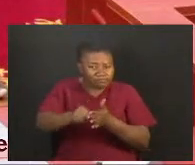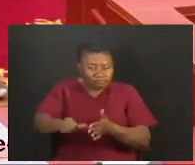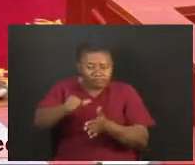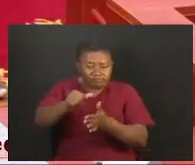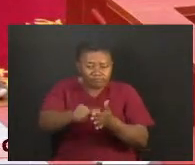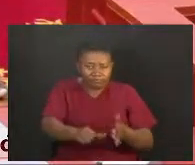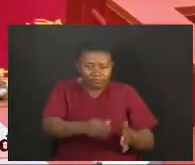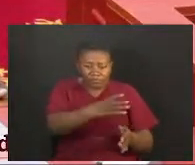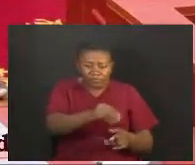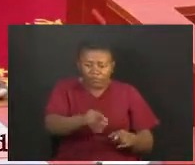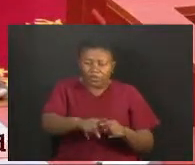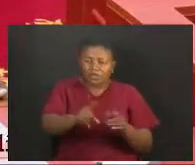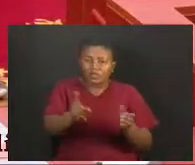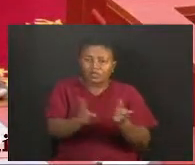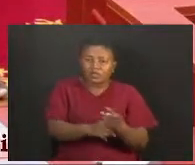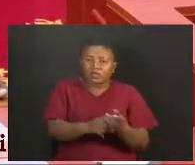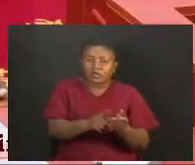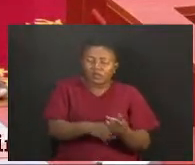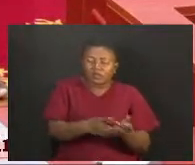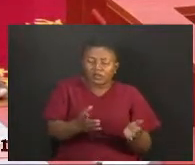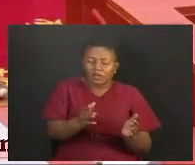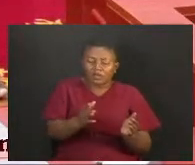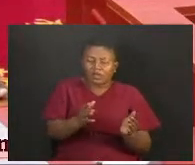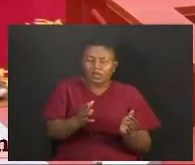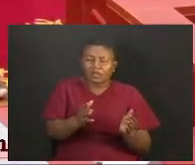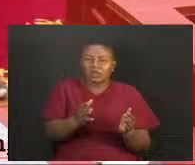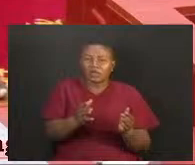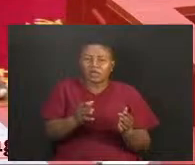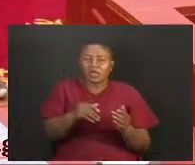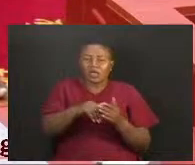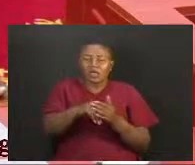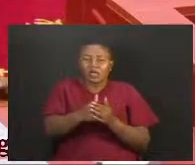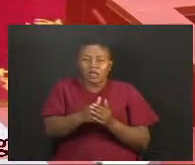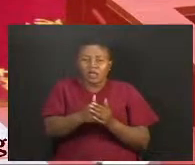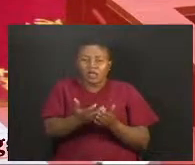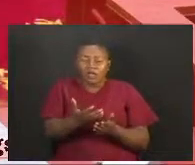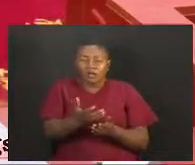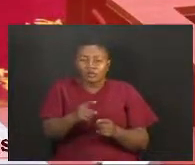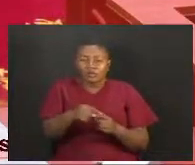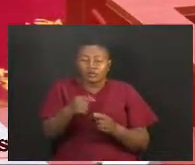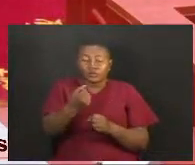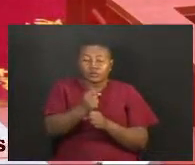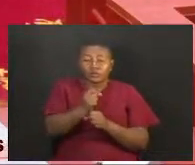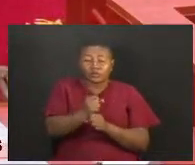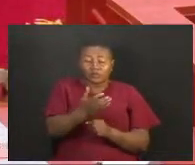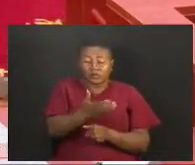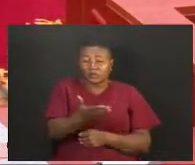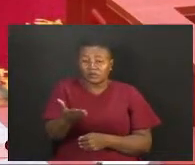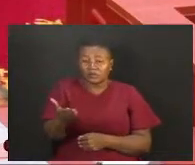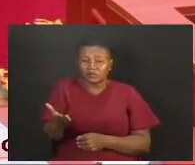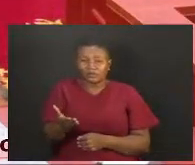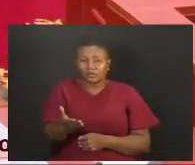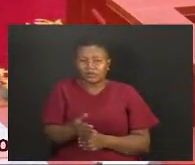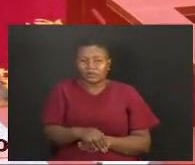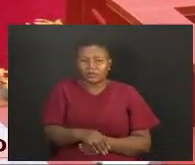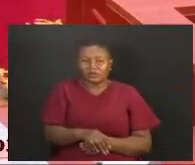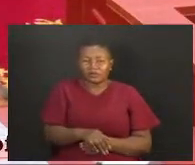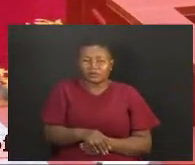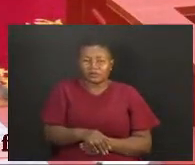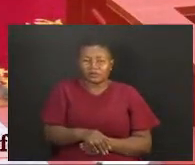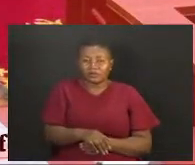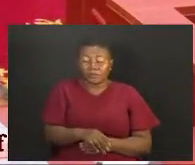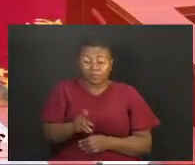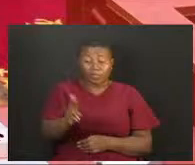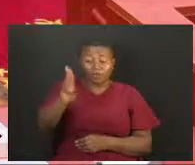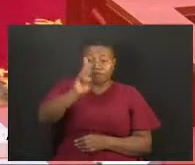and commitment as at 31st December 2024. Mr. Speaker, the mandatory use